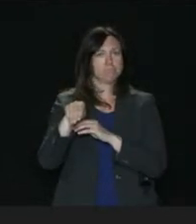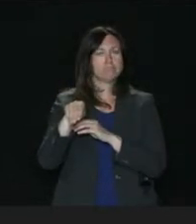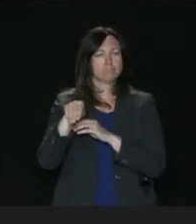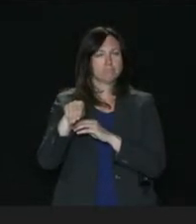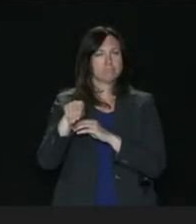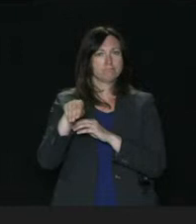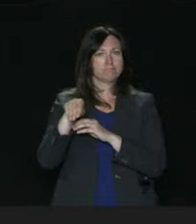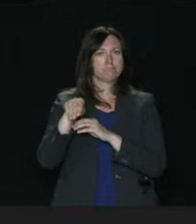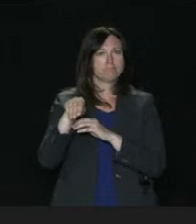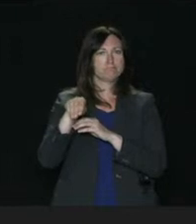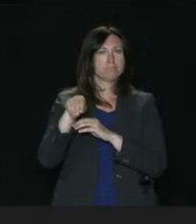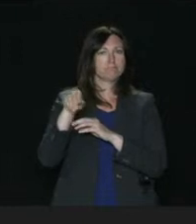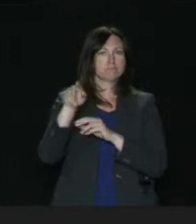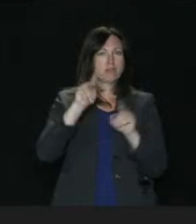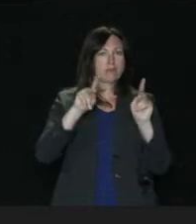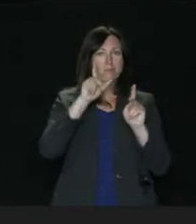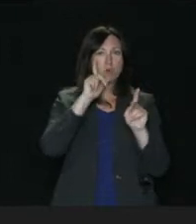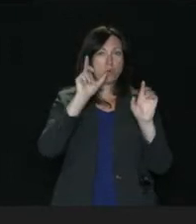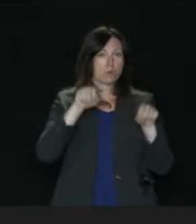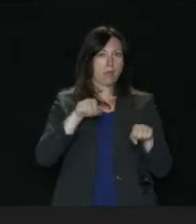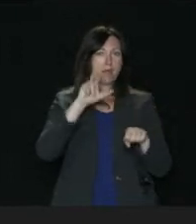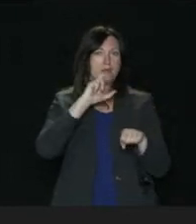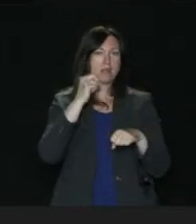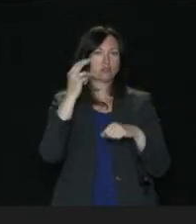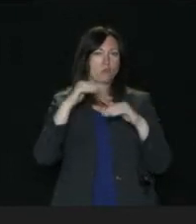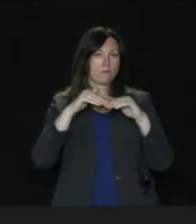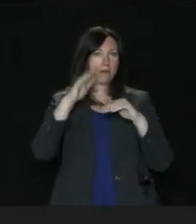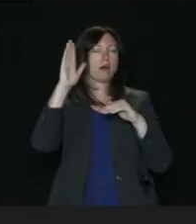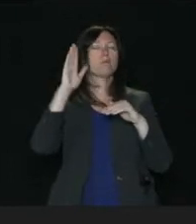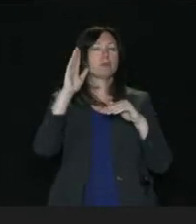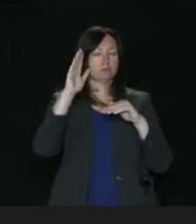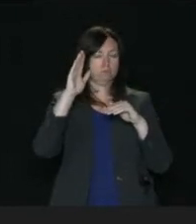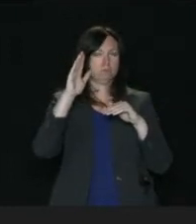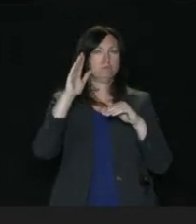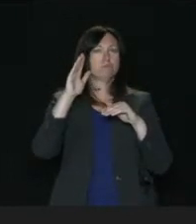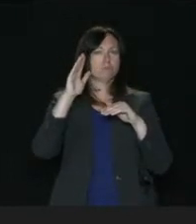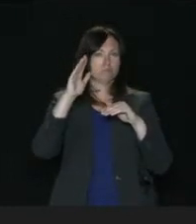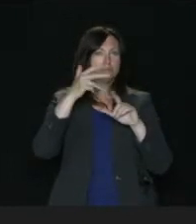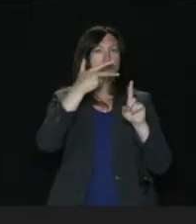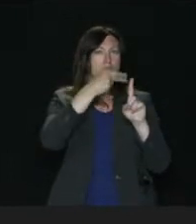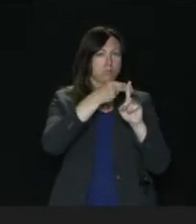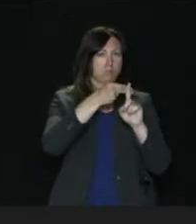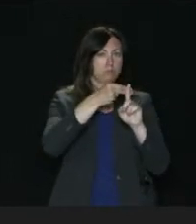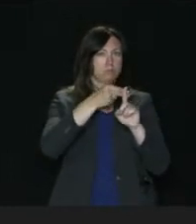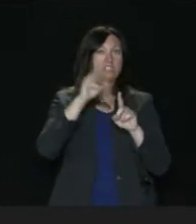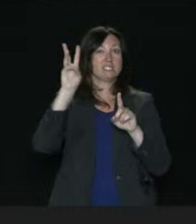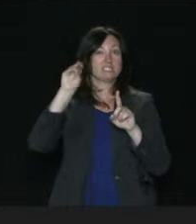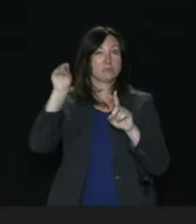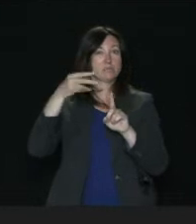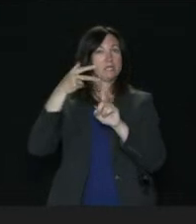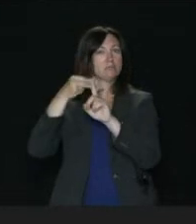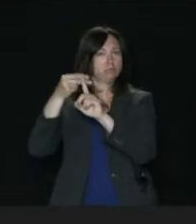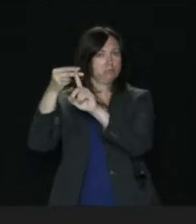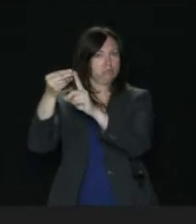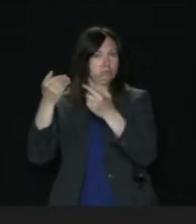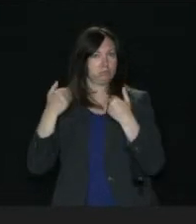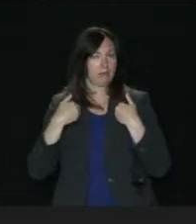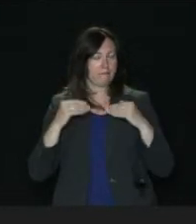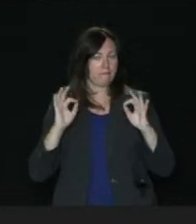of all eligible people age 12 and older have received a dose, and 60% are fully vaccinated. But I think